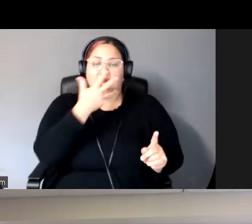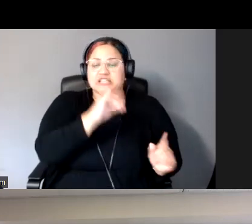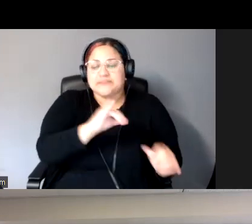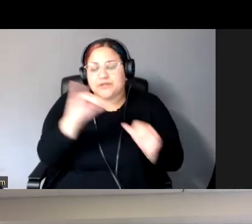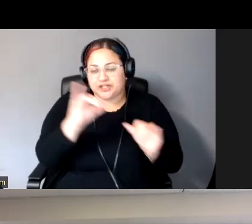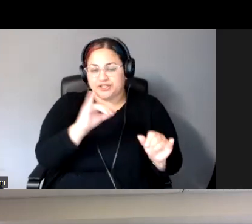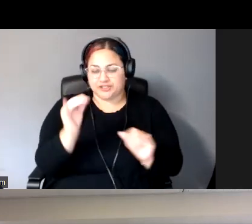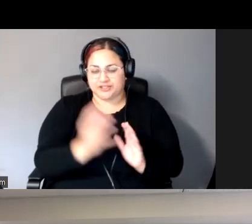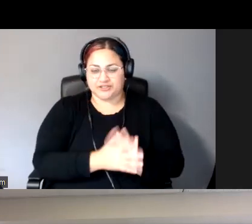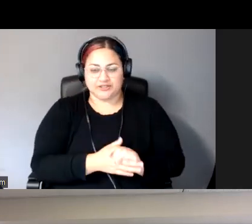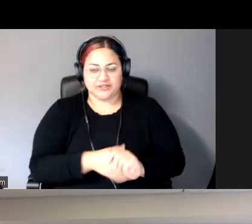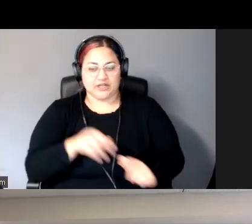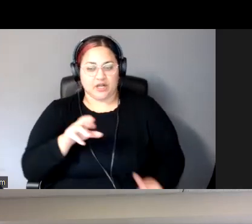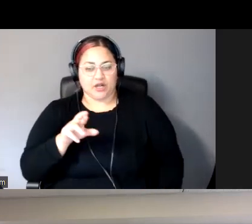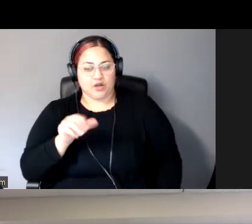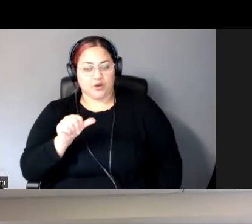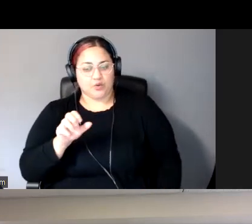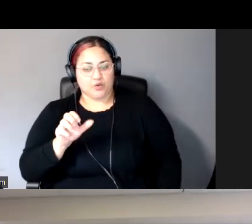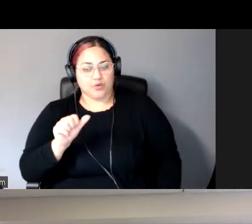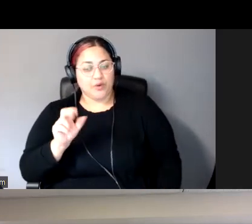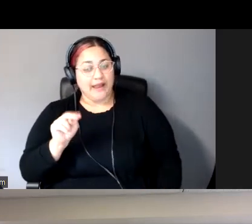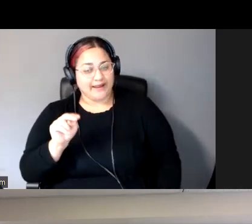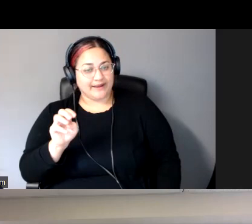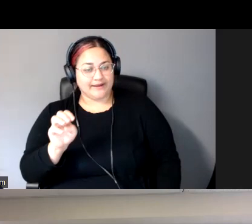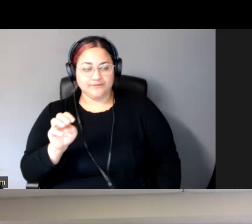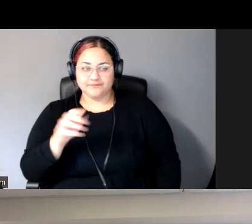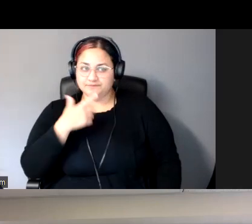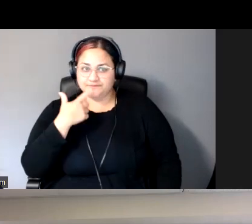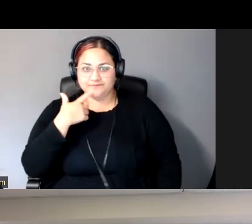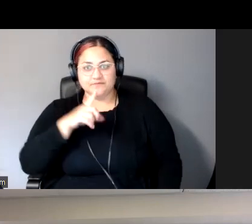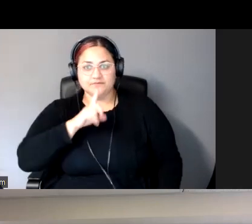I'm just going to stop your screen share.